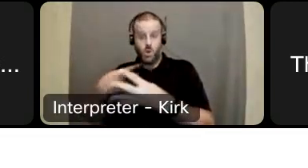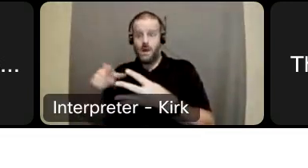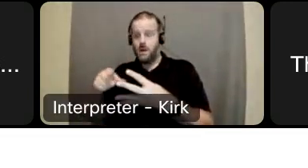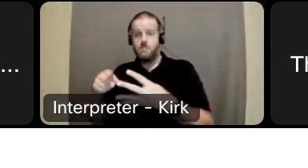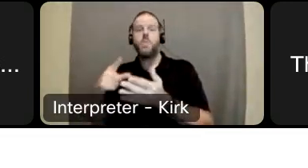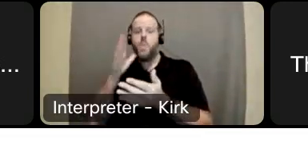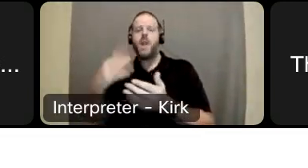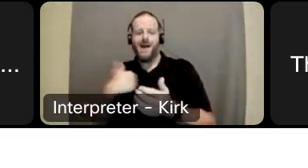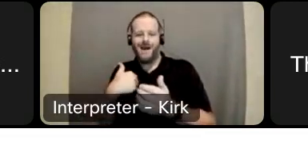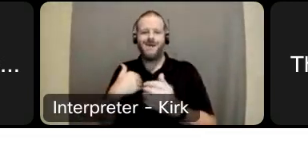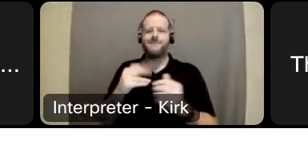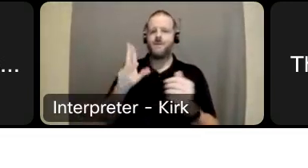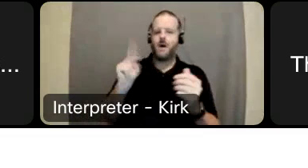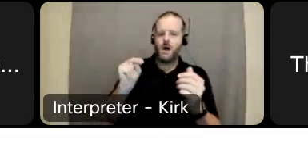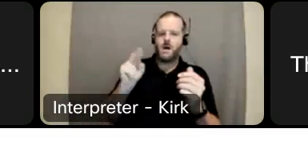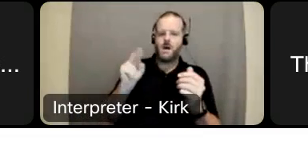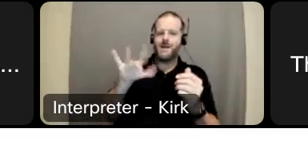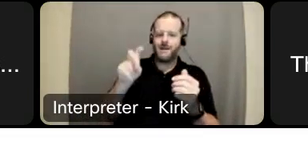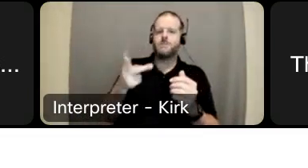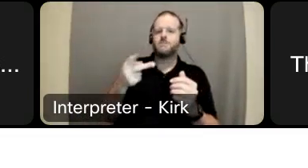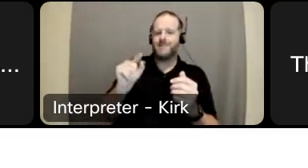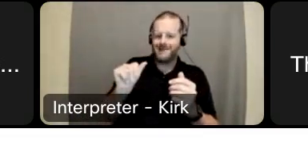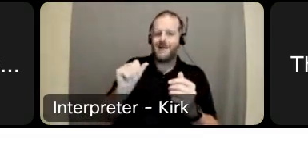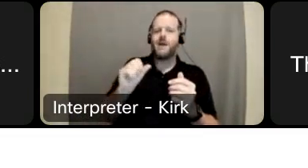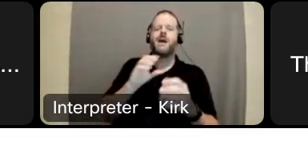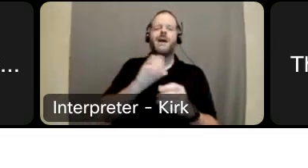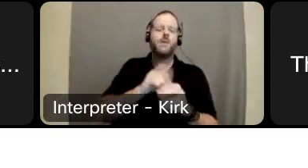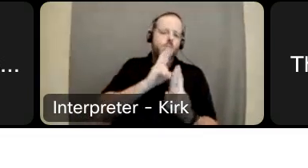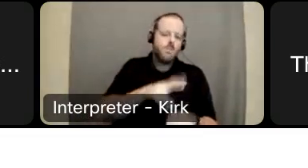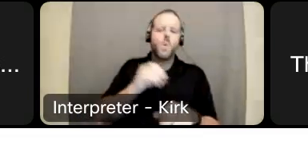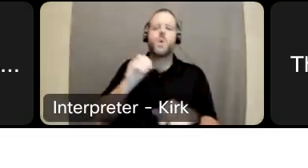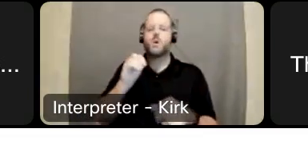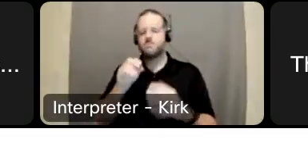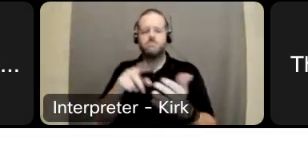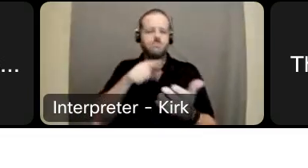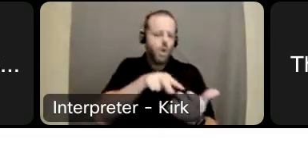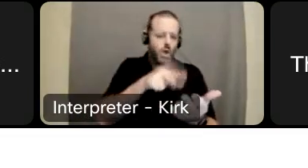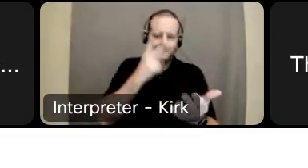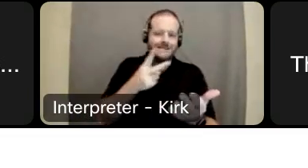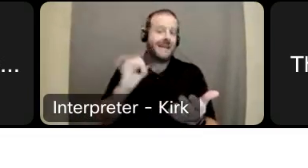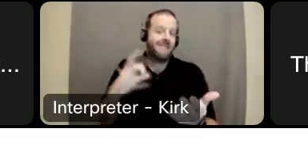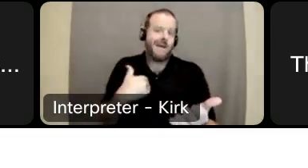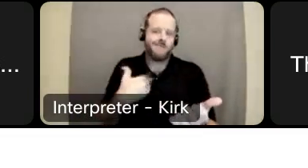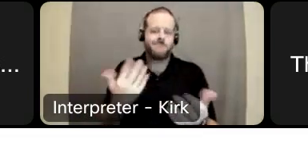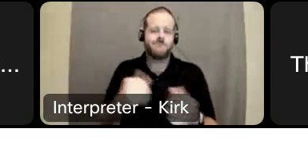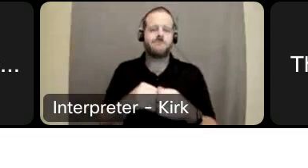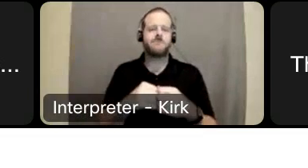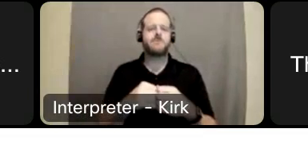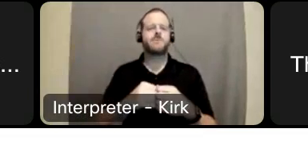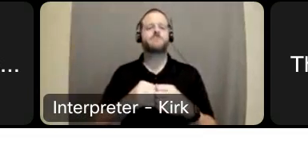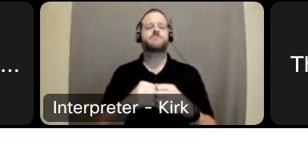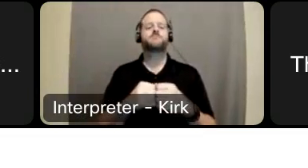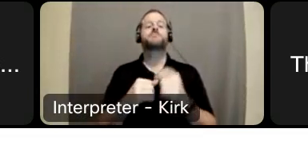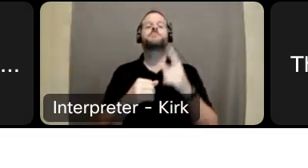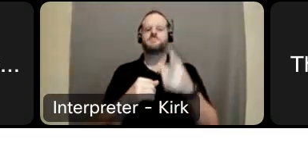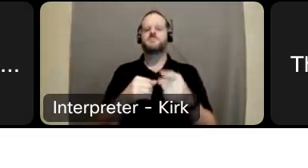So take a look there if you can't calculate it from the audiogram. This example